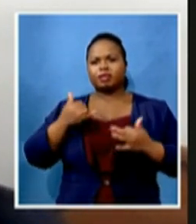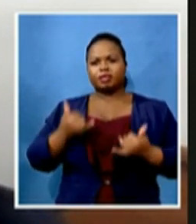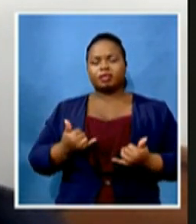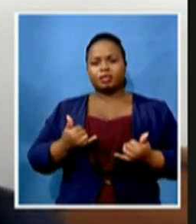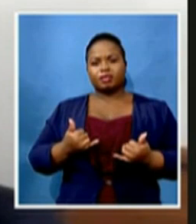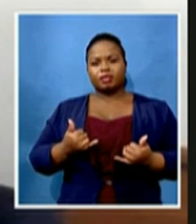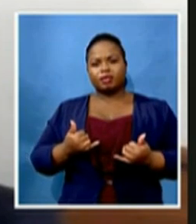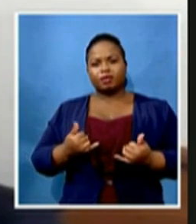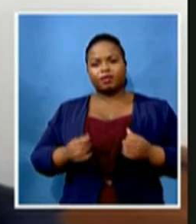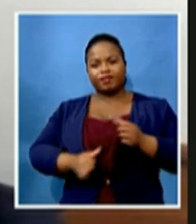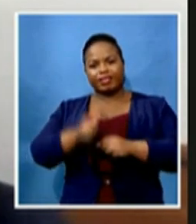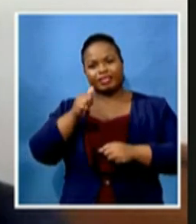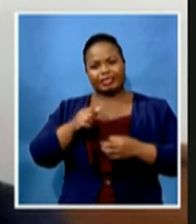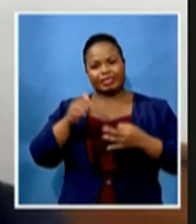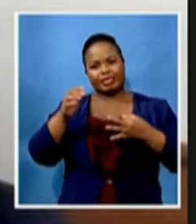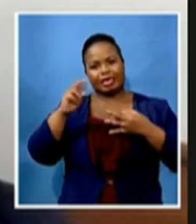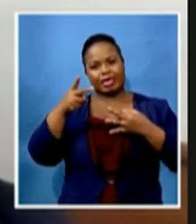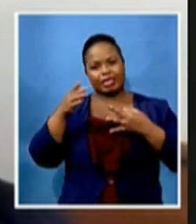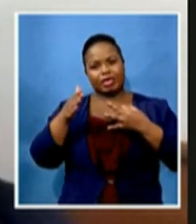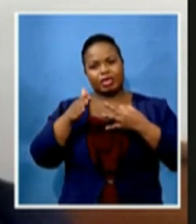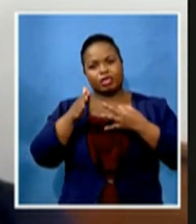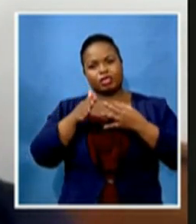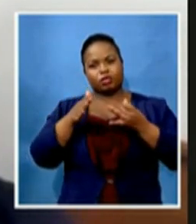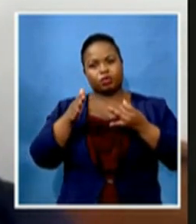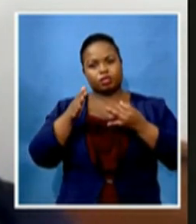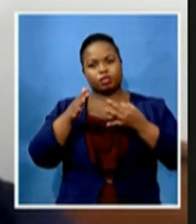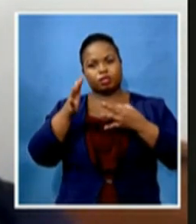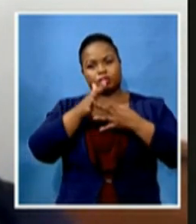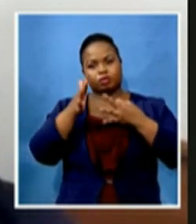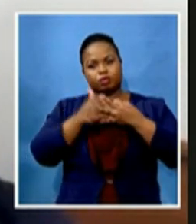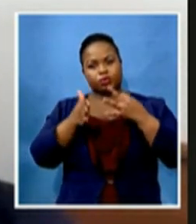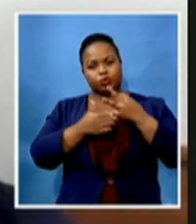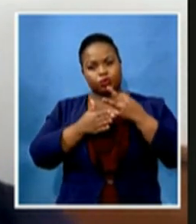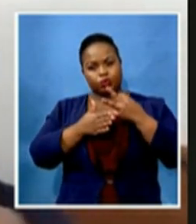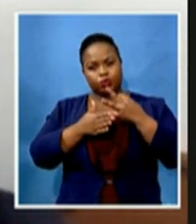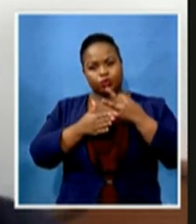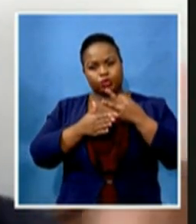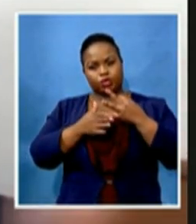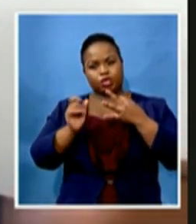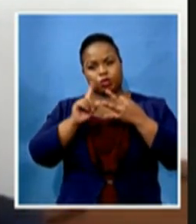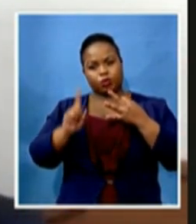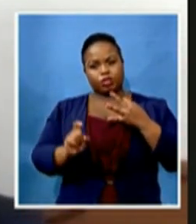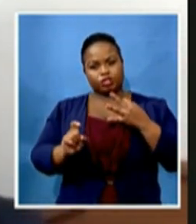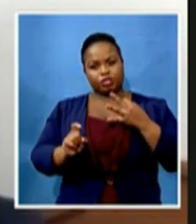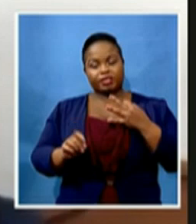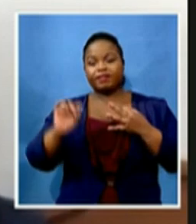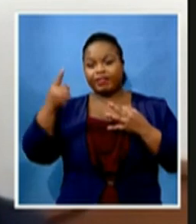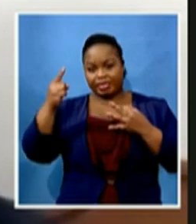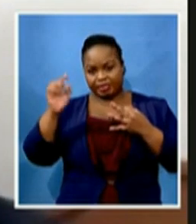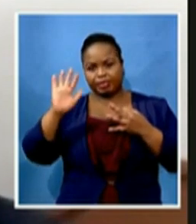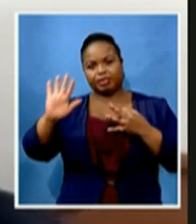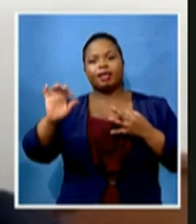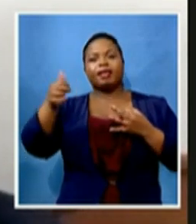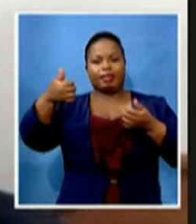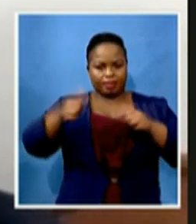also a third question that's been typed in, complete their questions, and then we'll ask everybody to answer at the